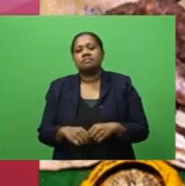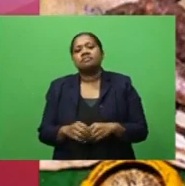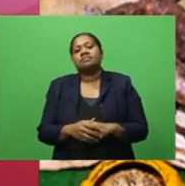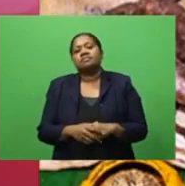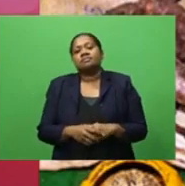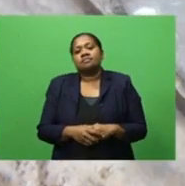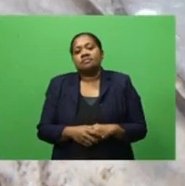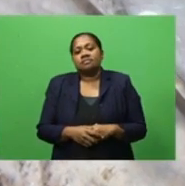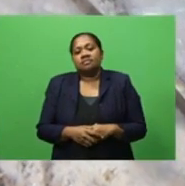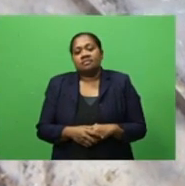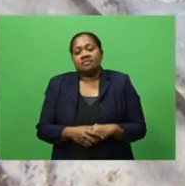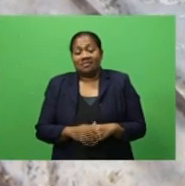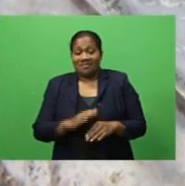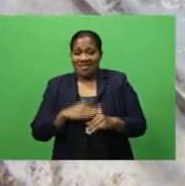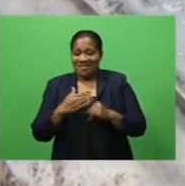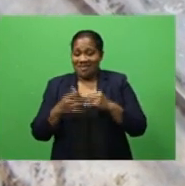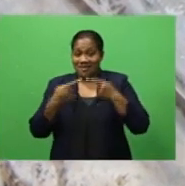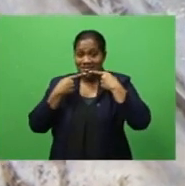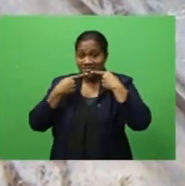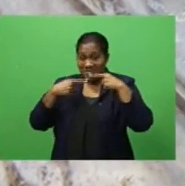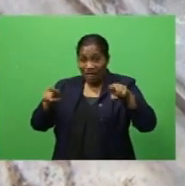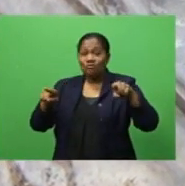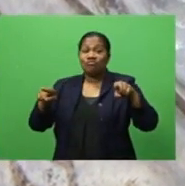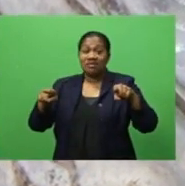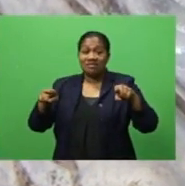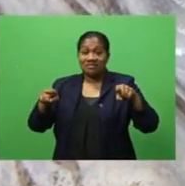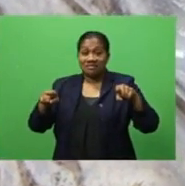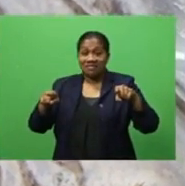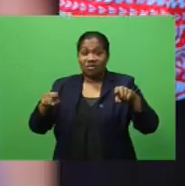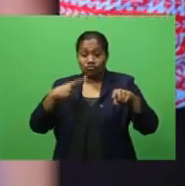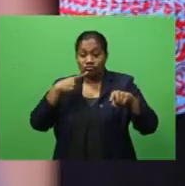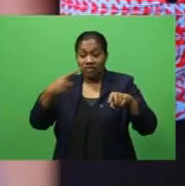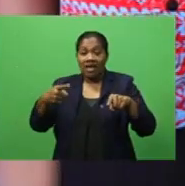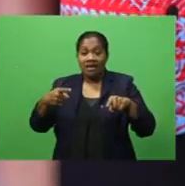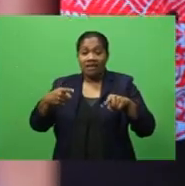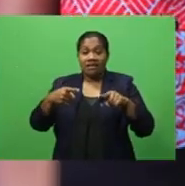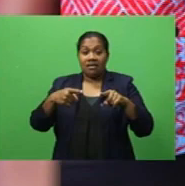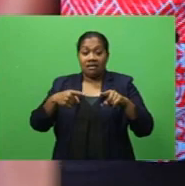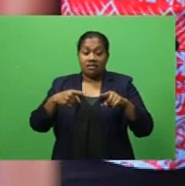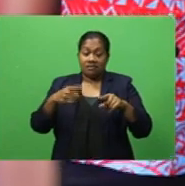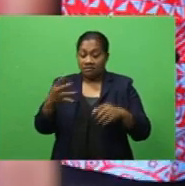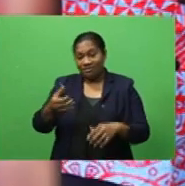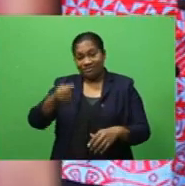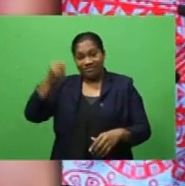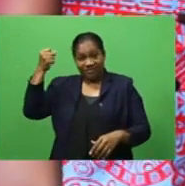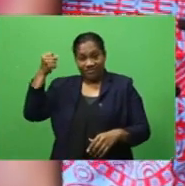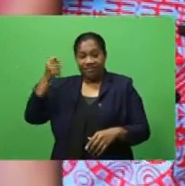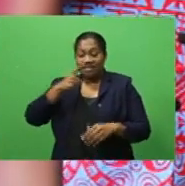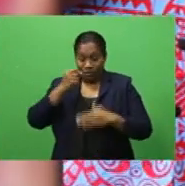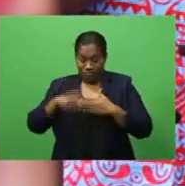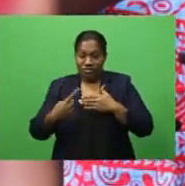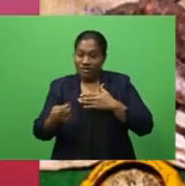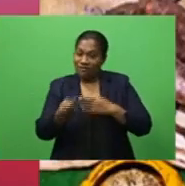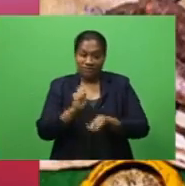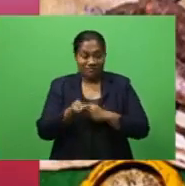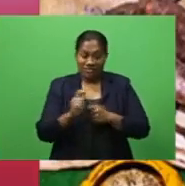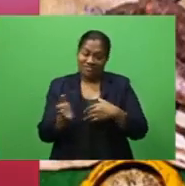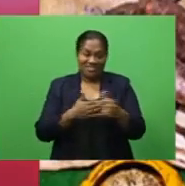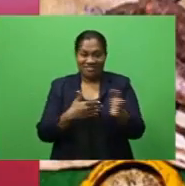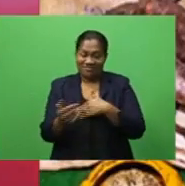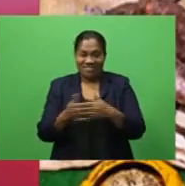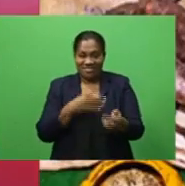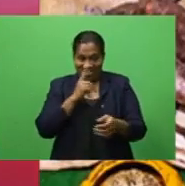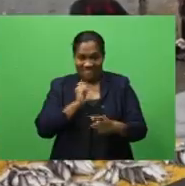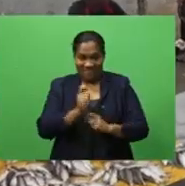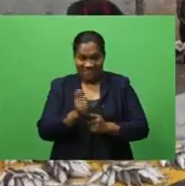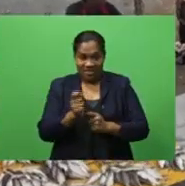an announcement is made to say that the ban has been lifted and we can carry on with the new instruction that will